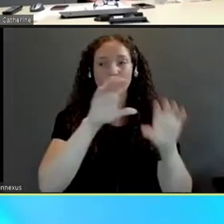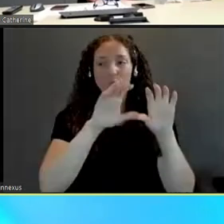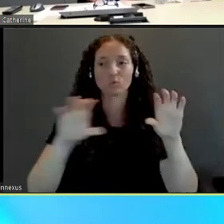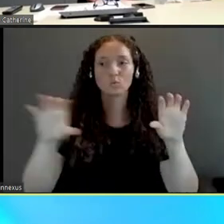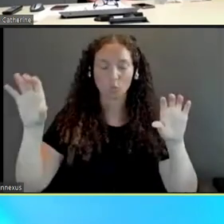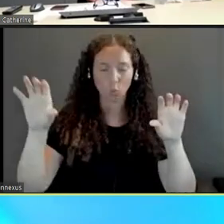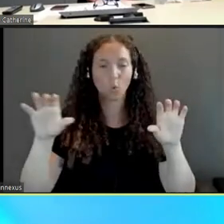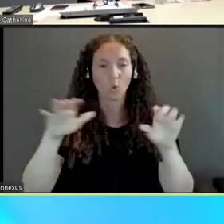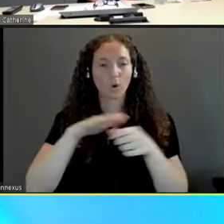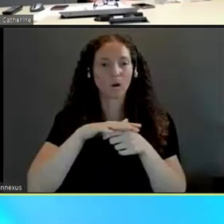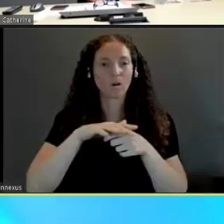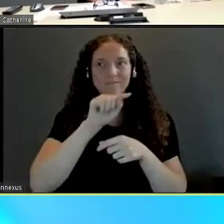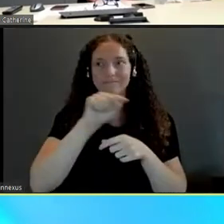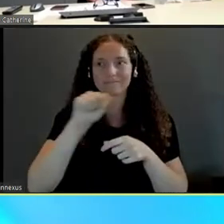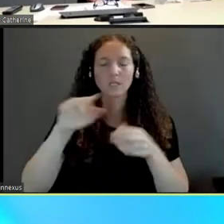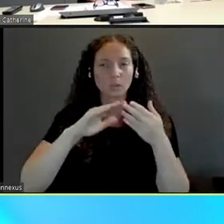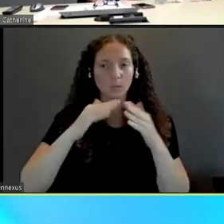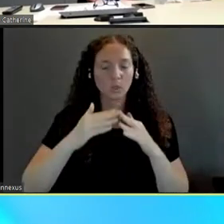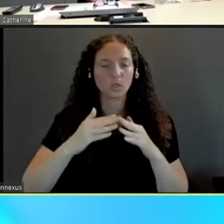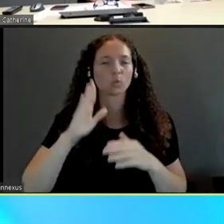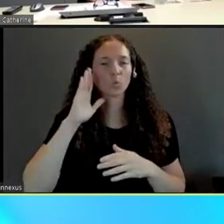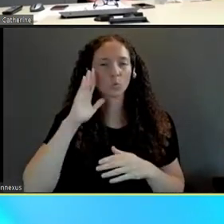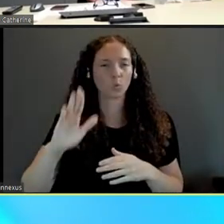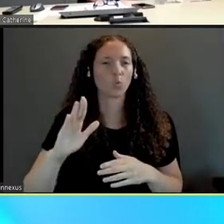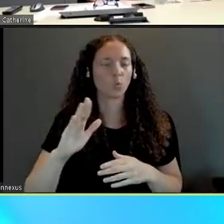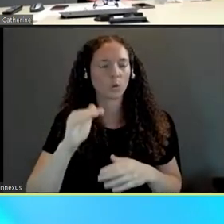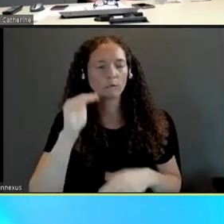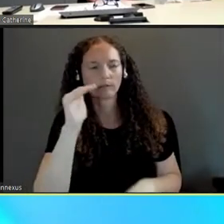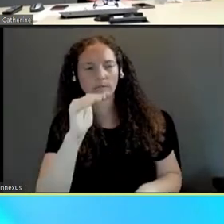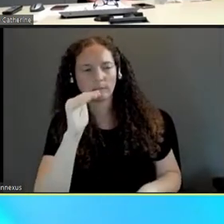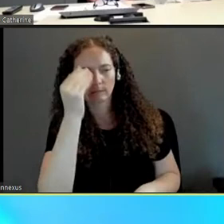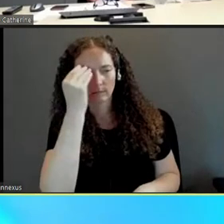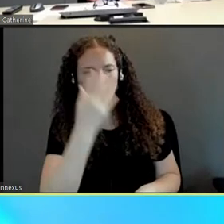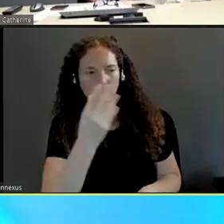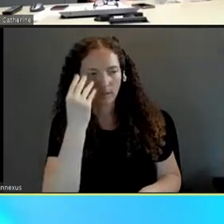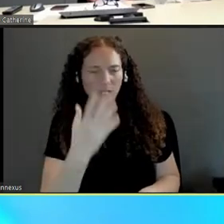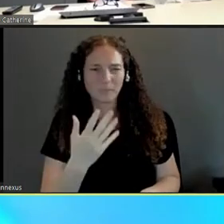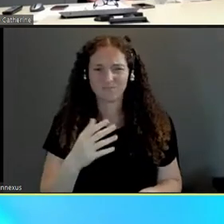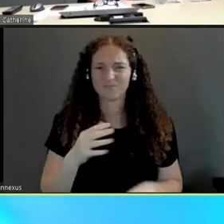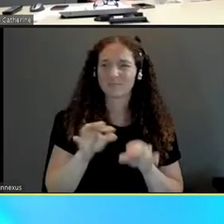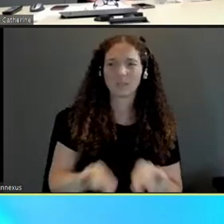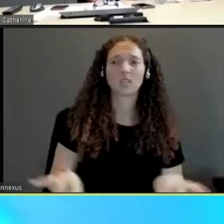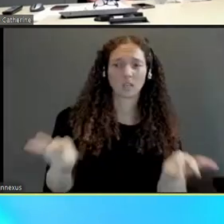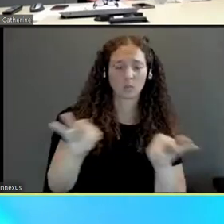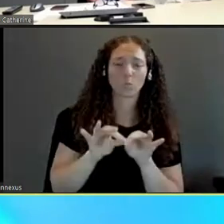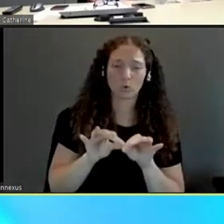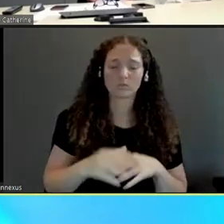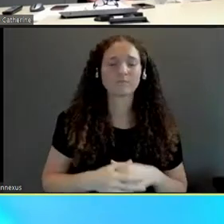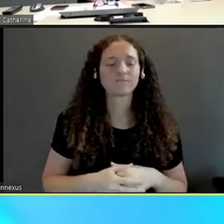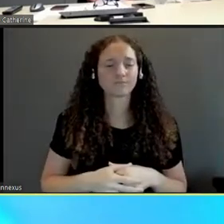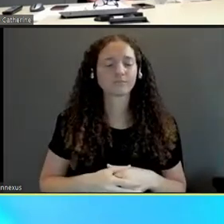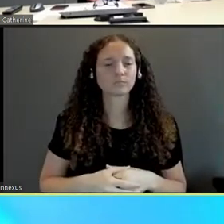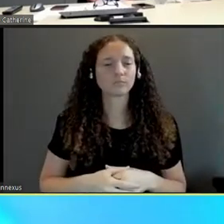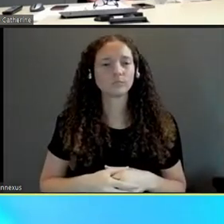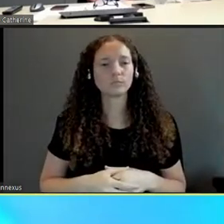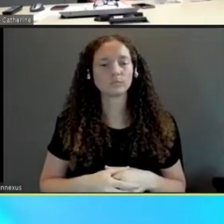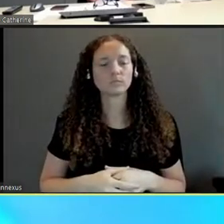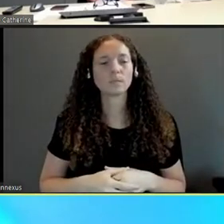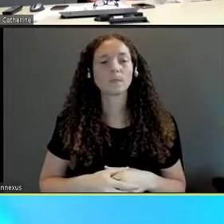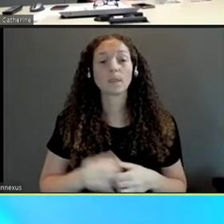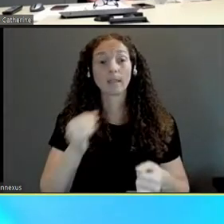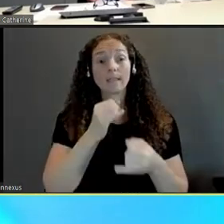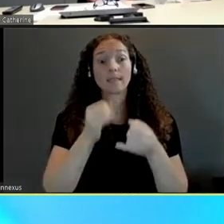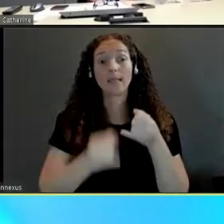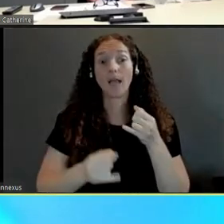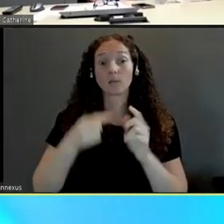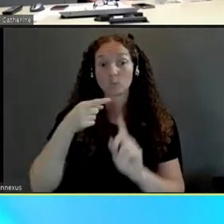especially because from what I've been seeing this evening, that's a very important concern for them. And my last point